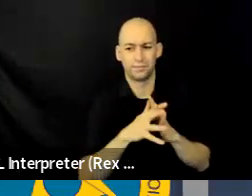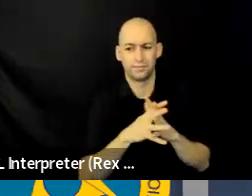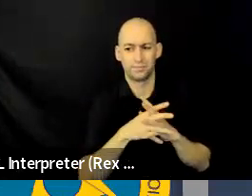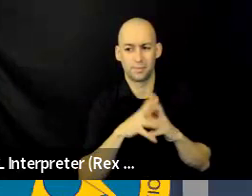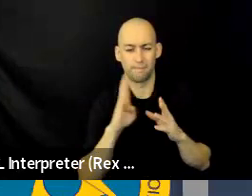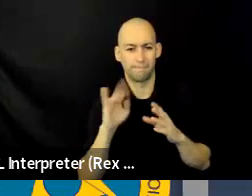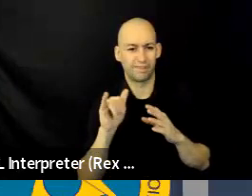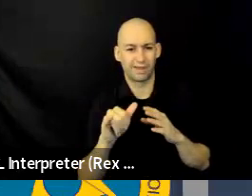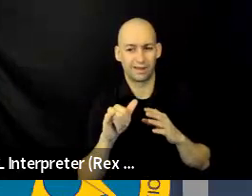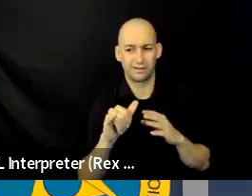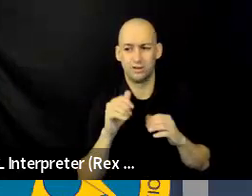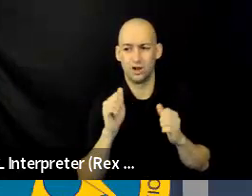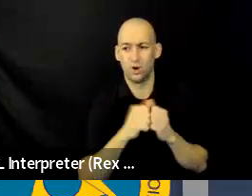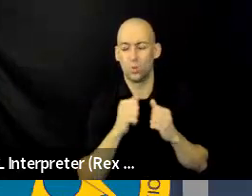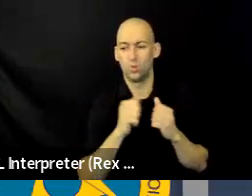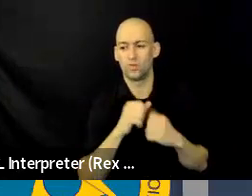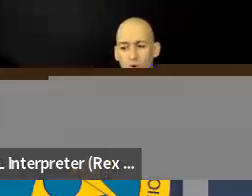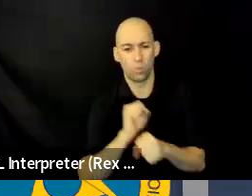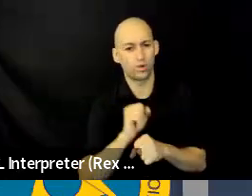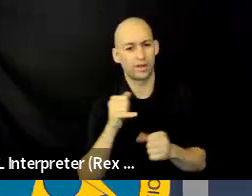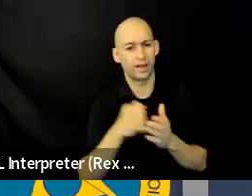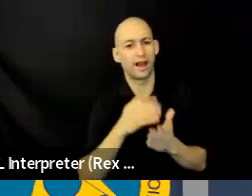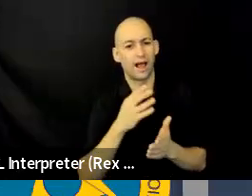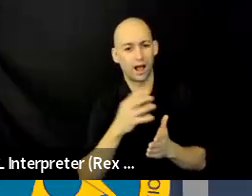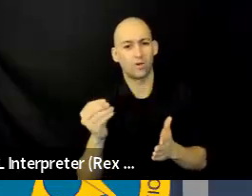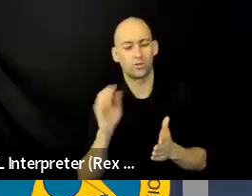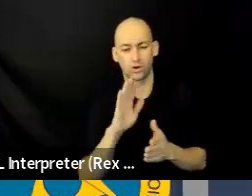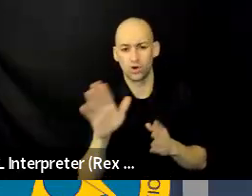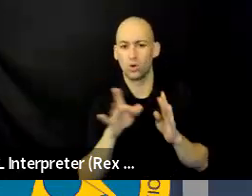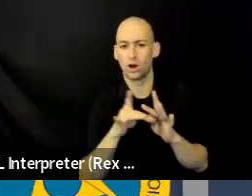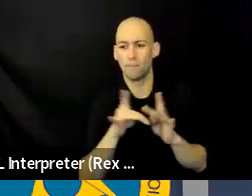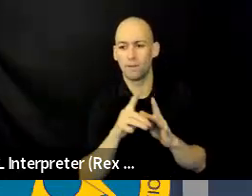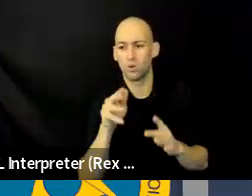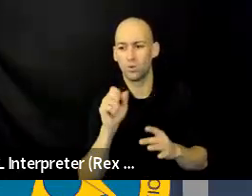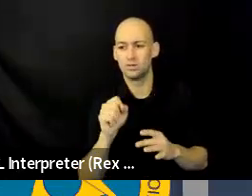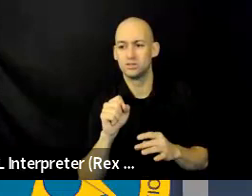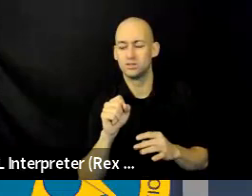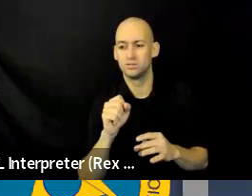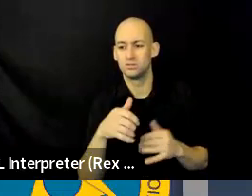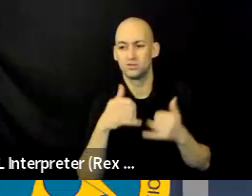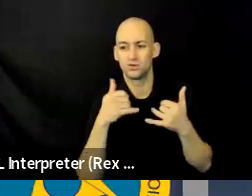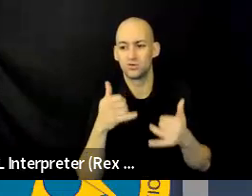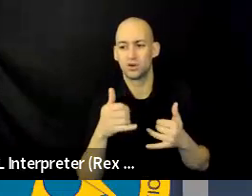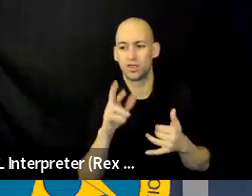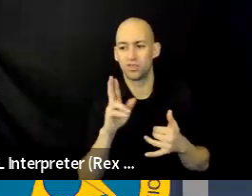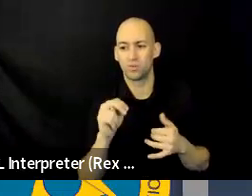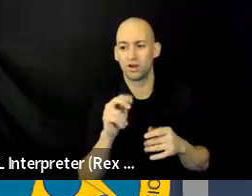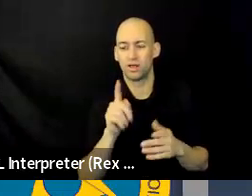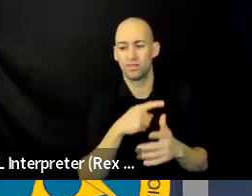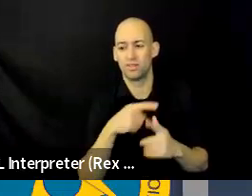this. In terms of working this out, your comment was, well, grant the RON and then maybe we can work some of these